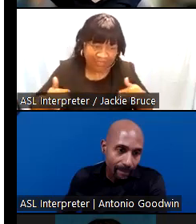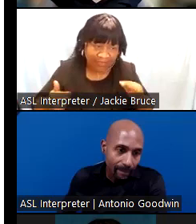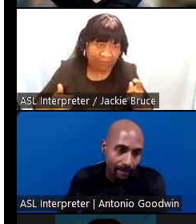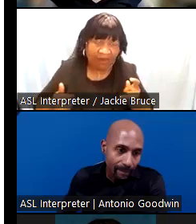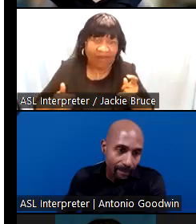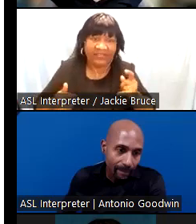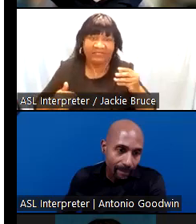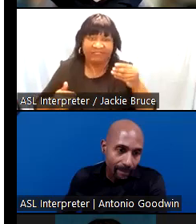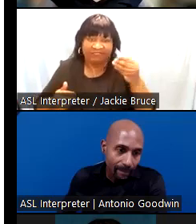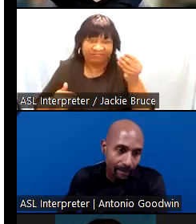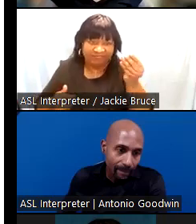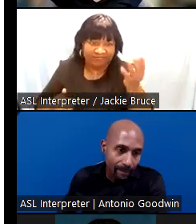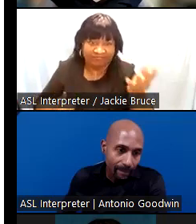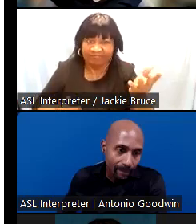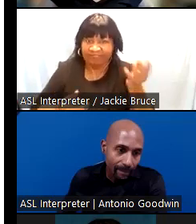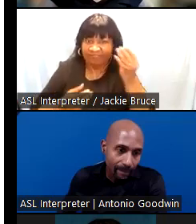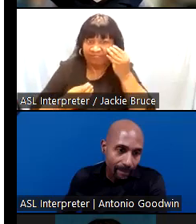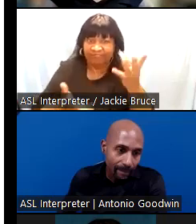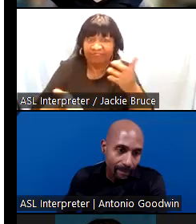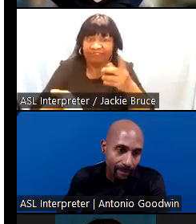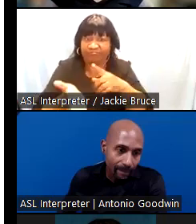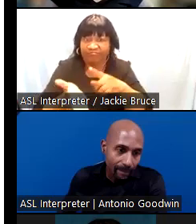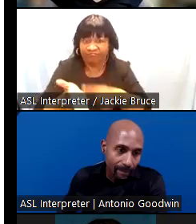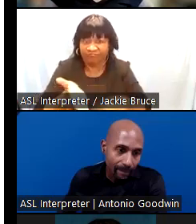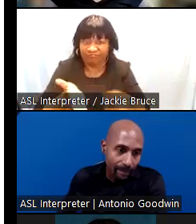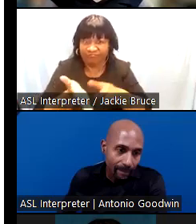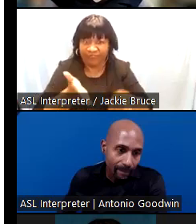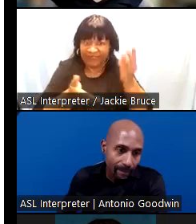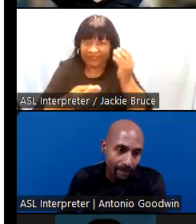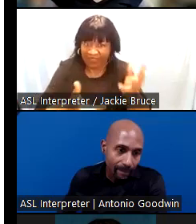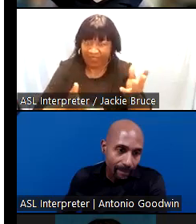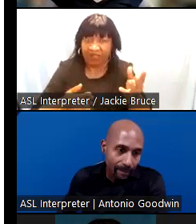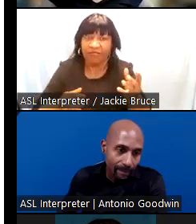massage to tell your